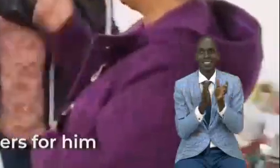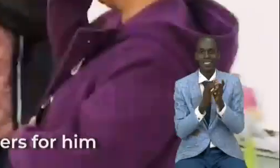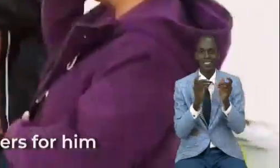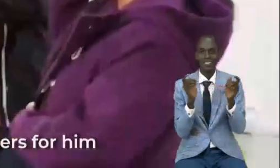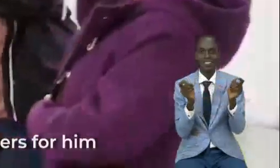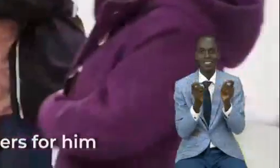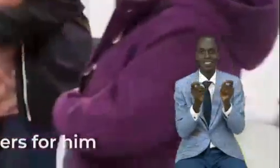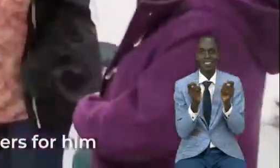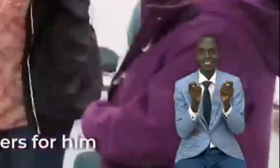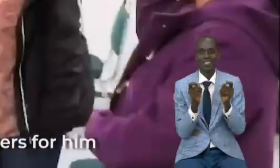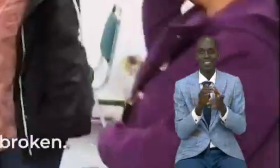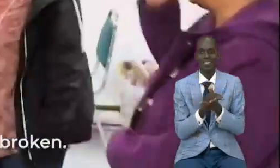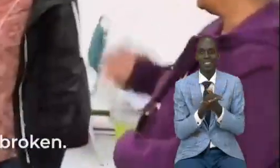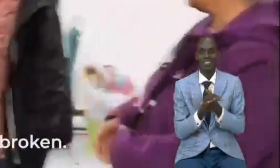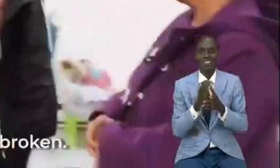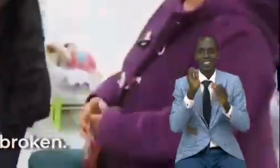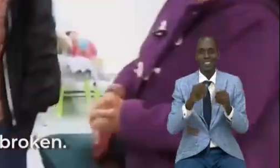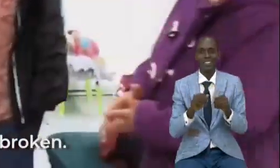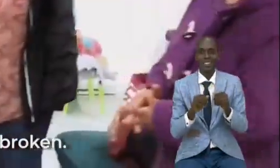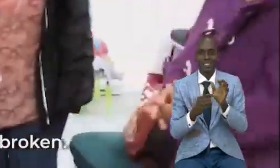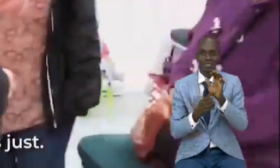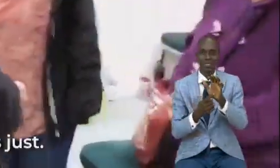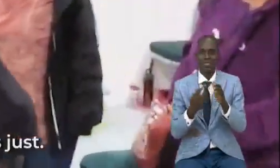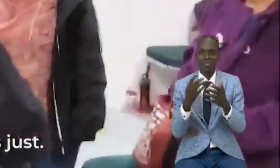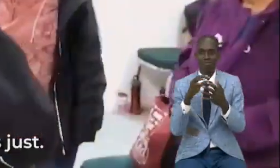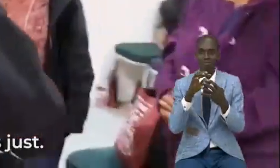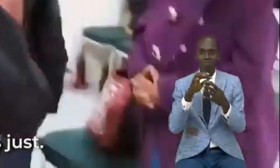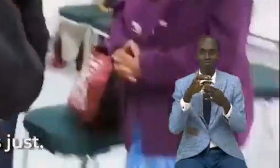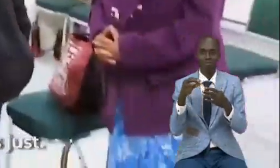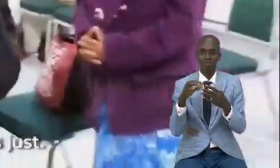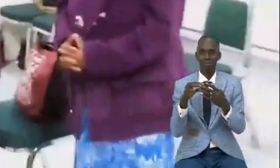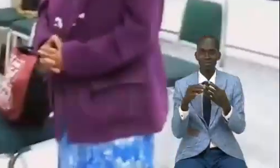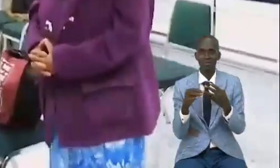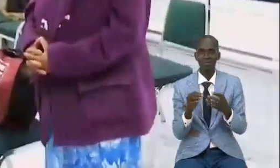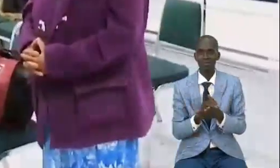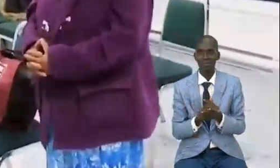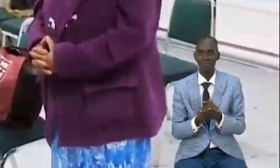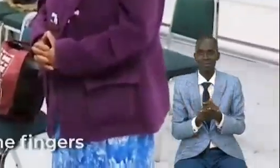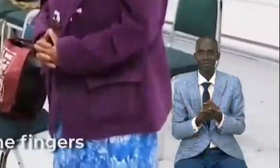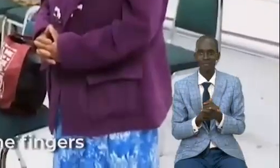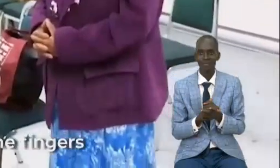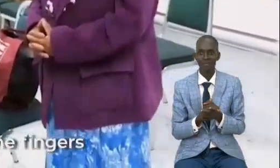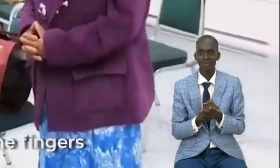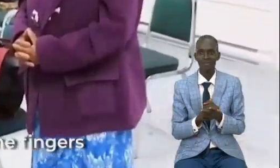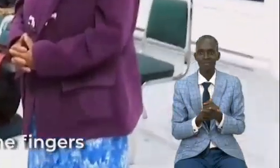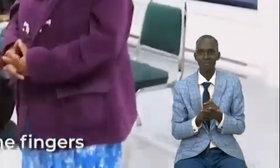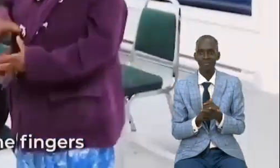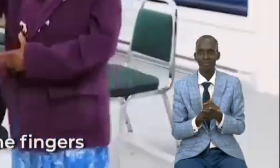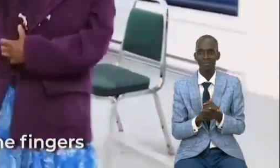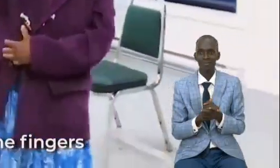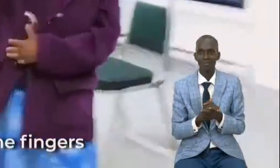Hallelujah. Mama, can you count fingers for me? Can you count fingers? Just give me your fingers. Yeah, just.